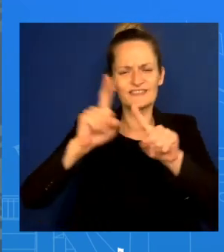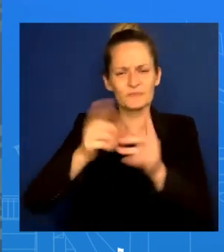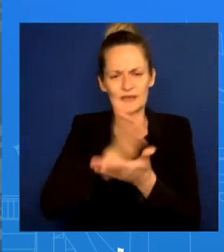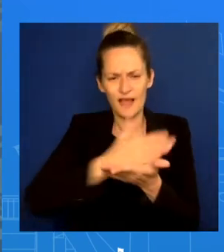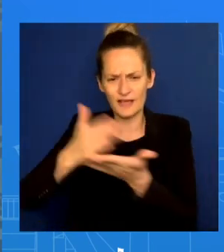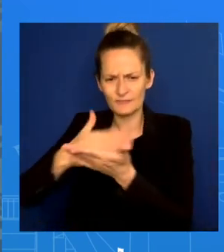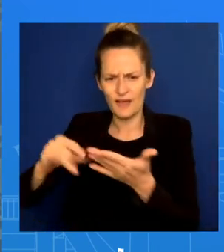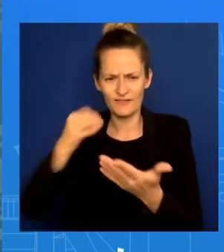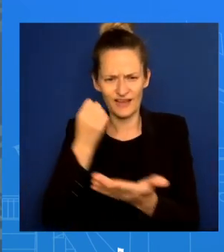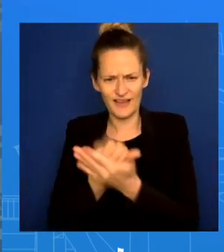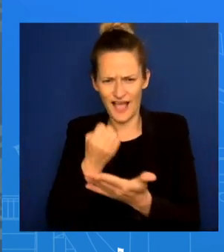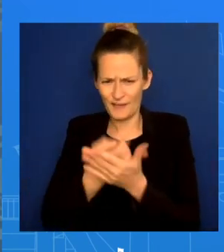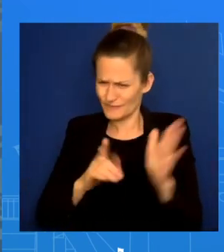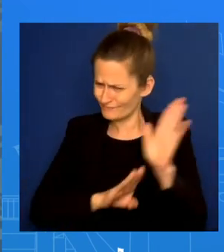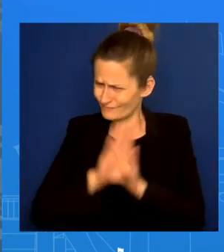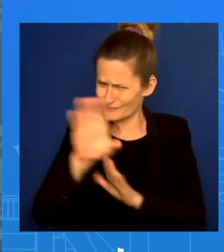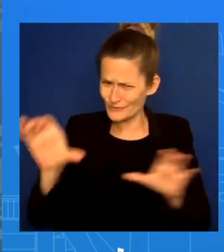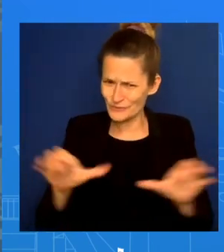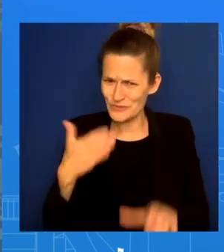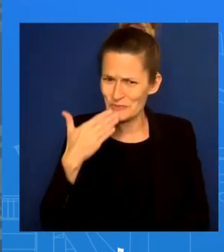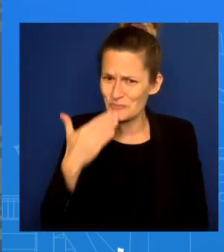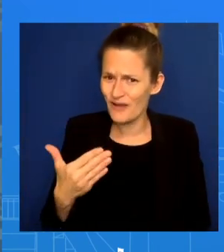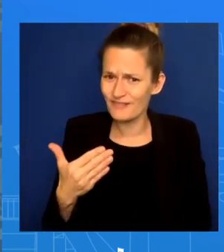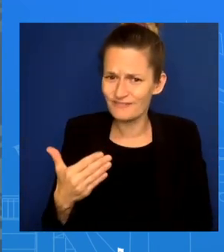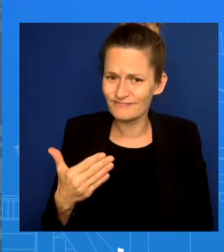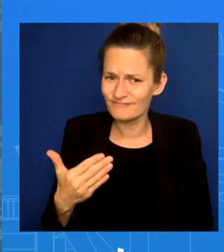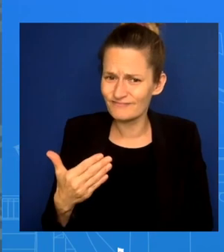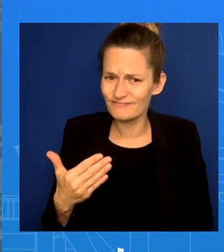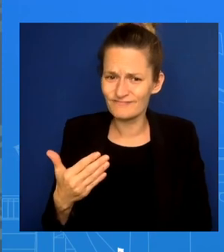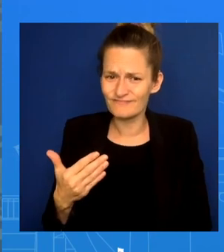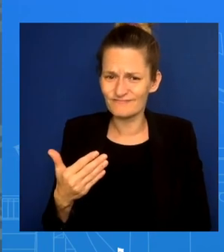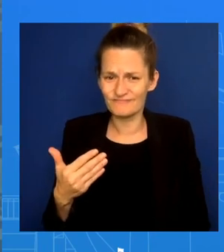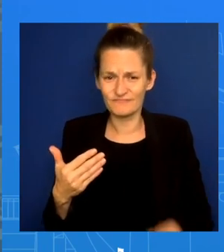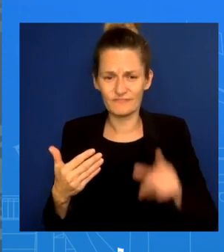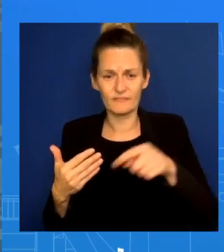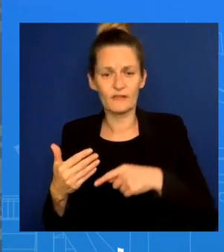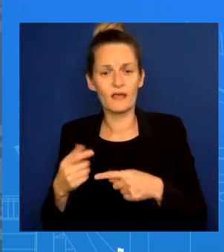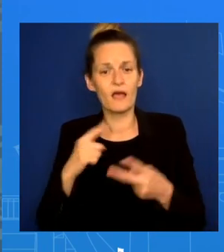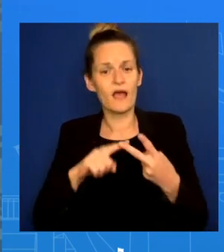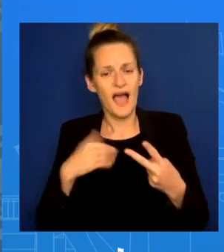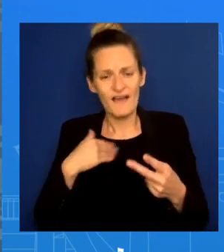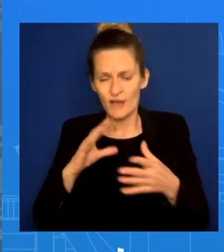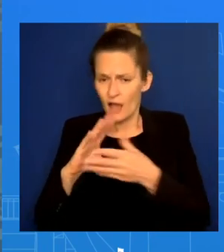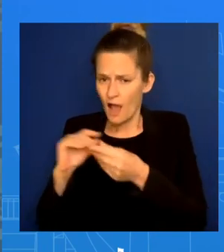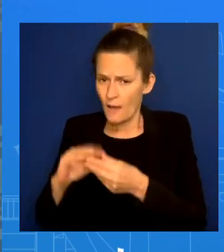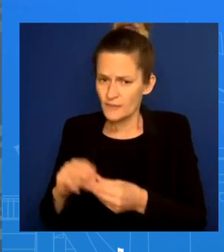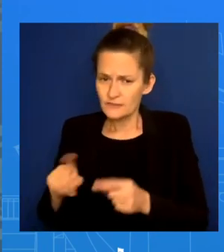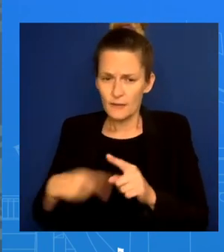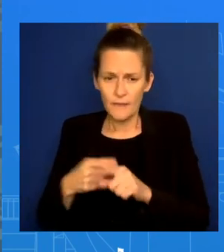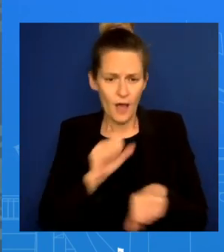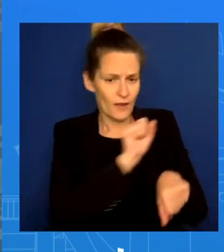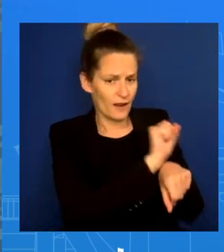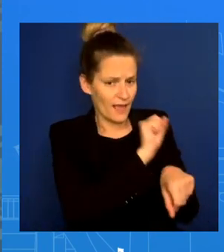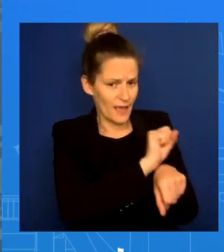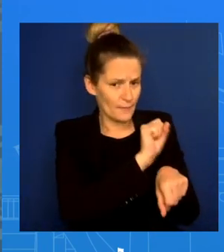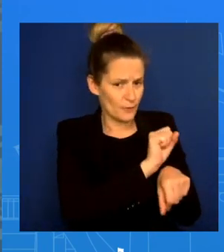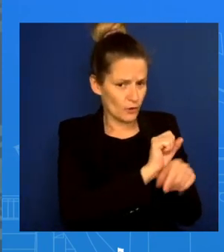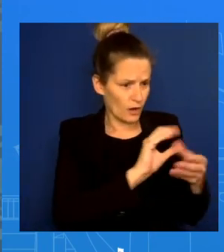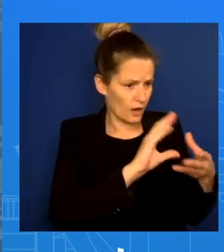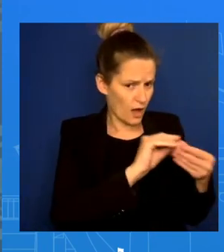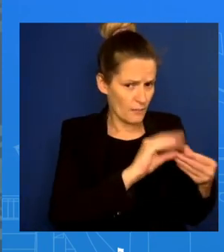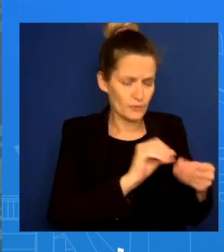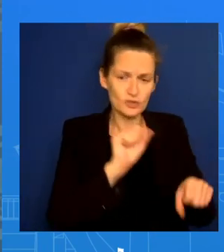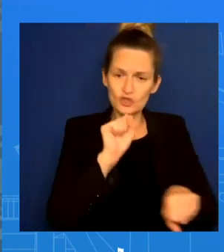very strong labor market that we know are one of the factors that's looked economists and experts look